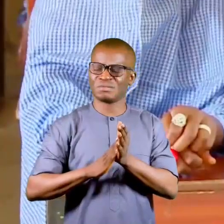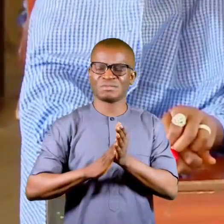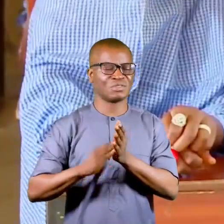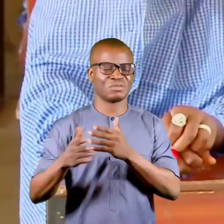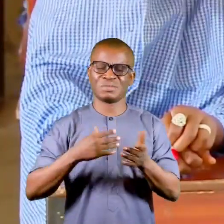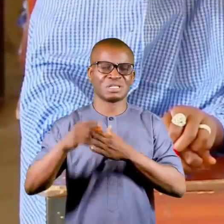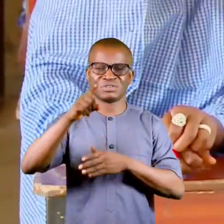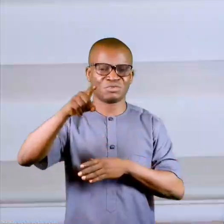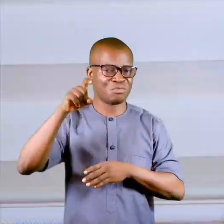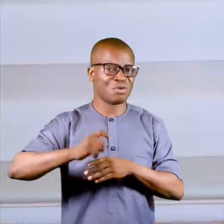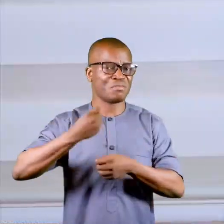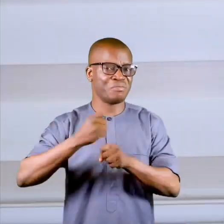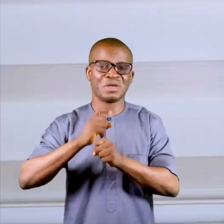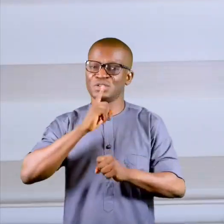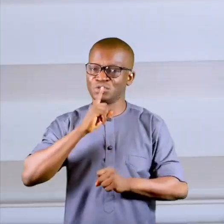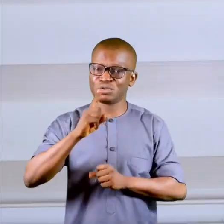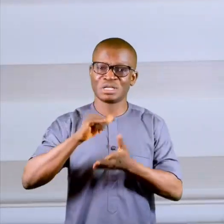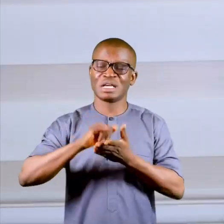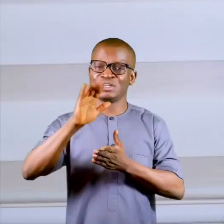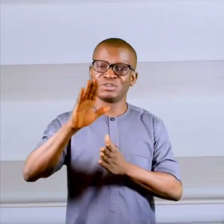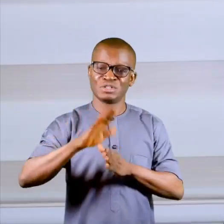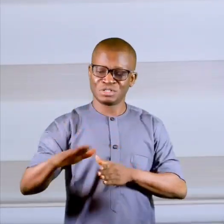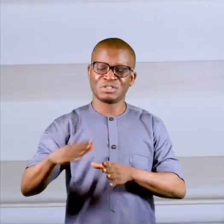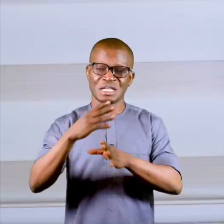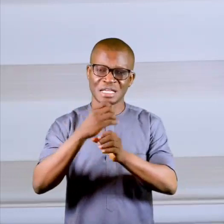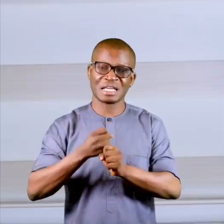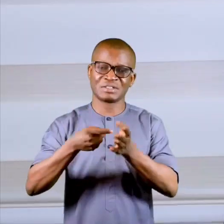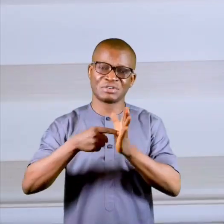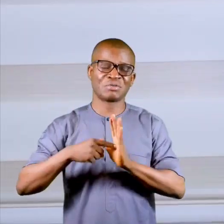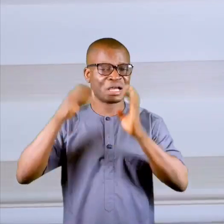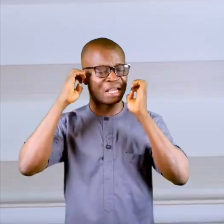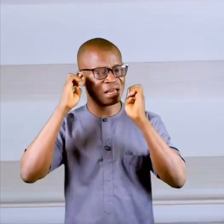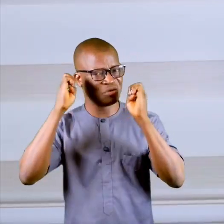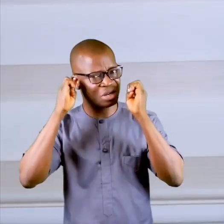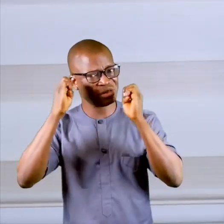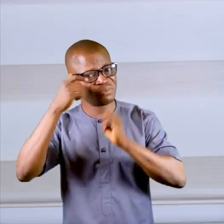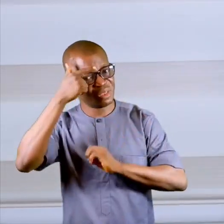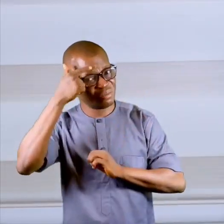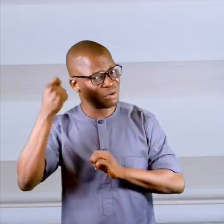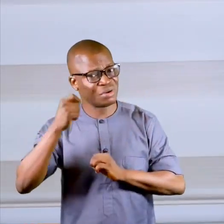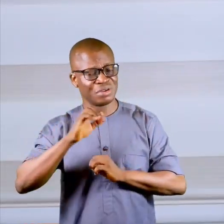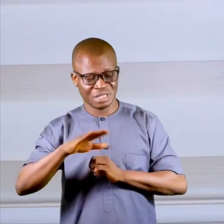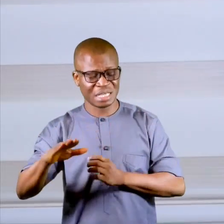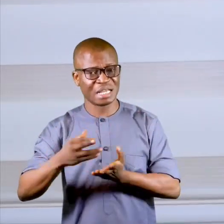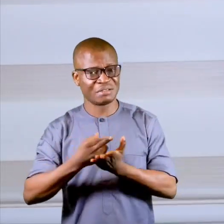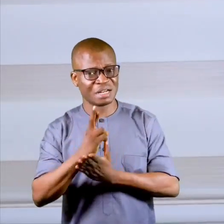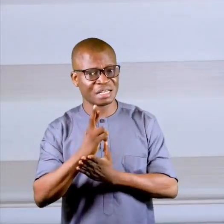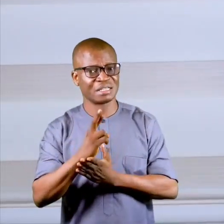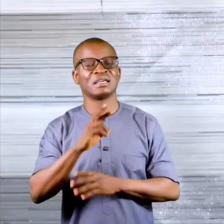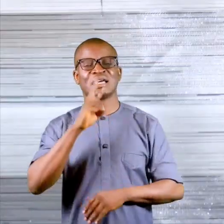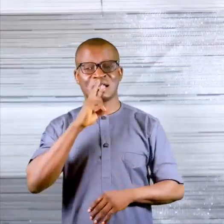school regardless. You have to ensure that they get the required education, because child rights are